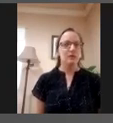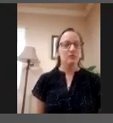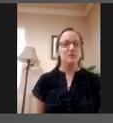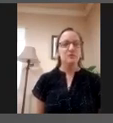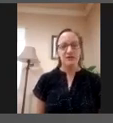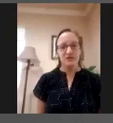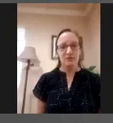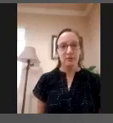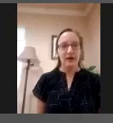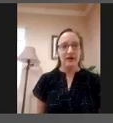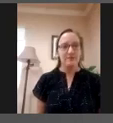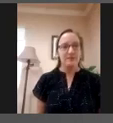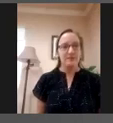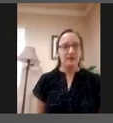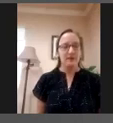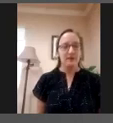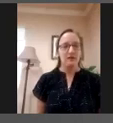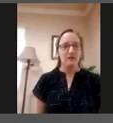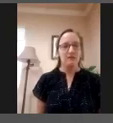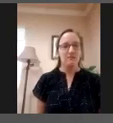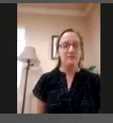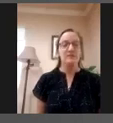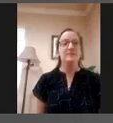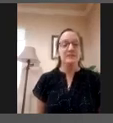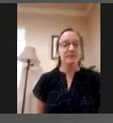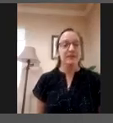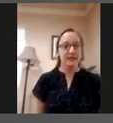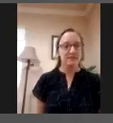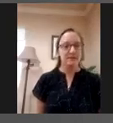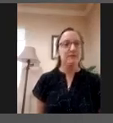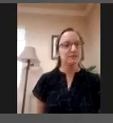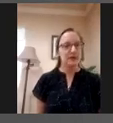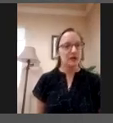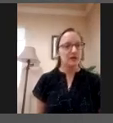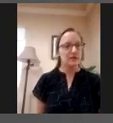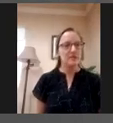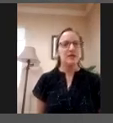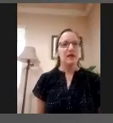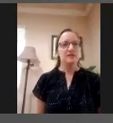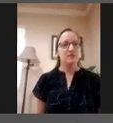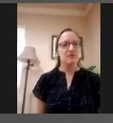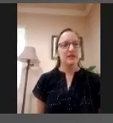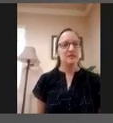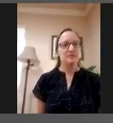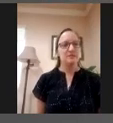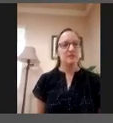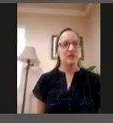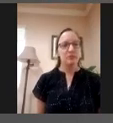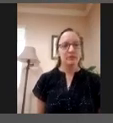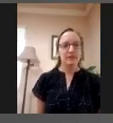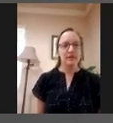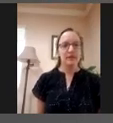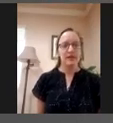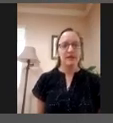So those projects don't require to be specifically named and funded by Congress. And so they can start